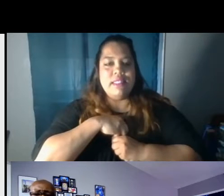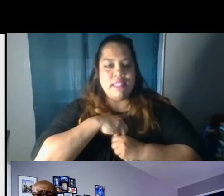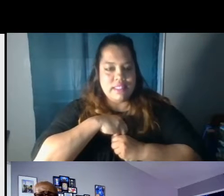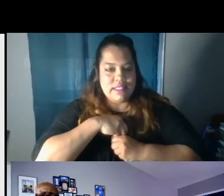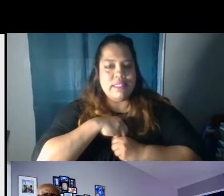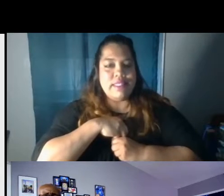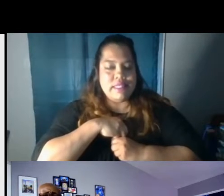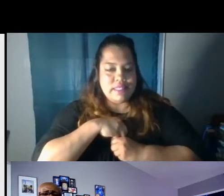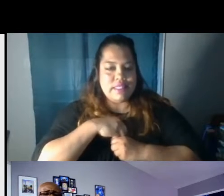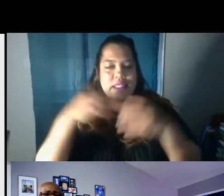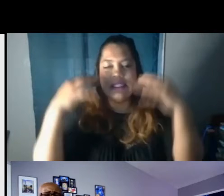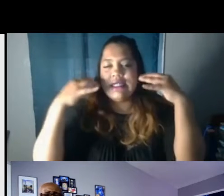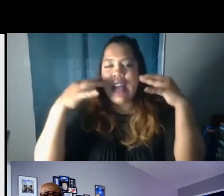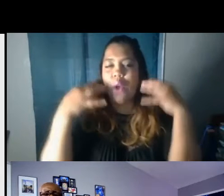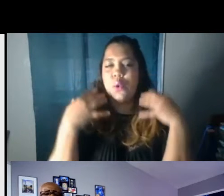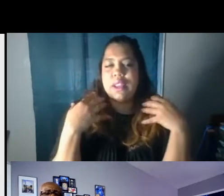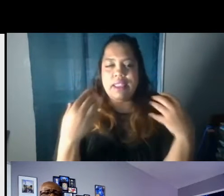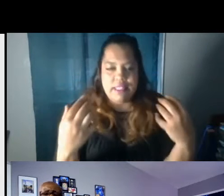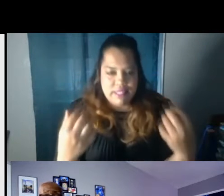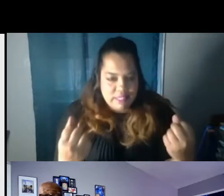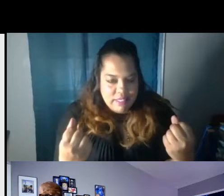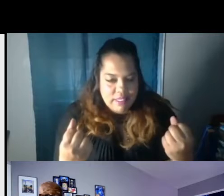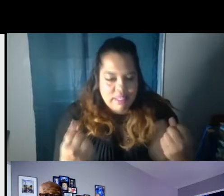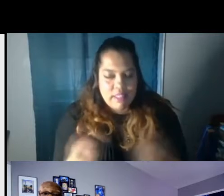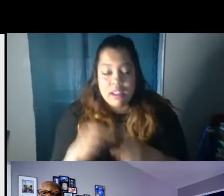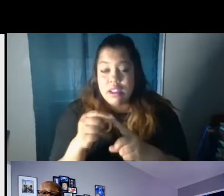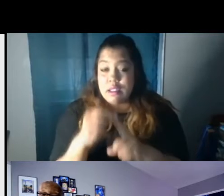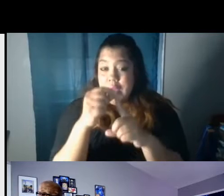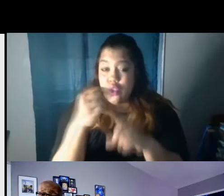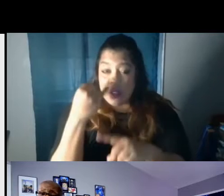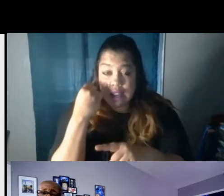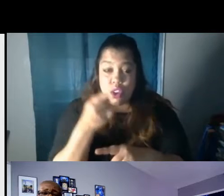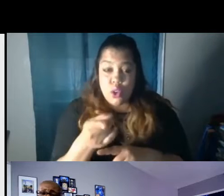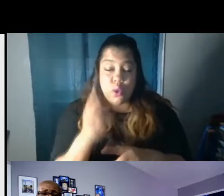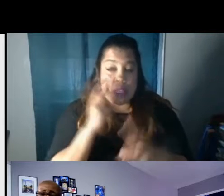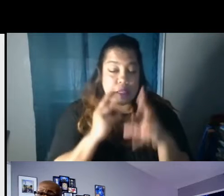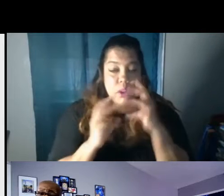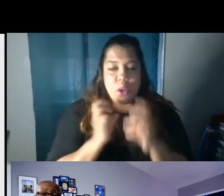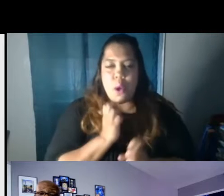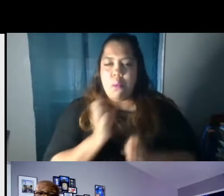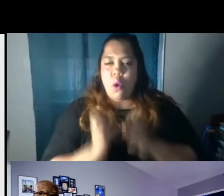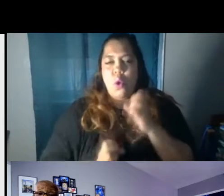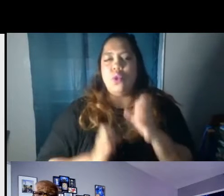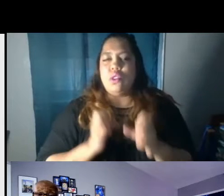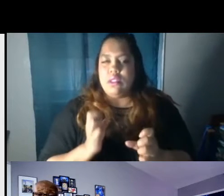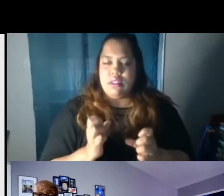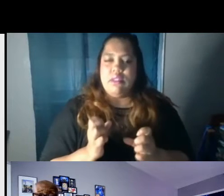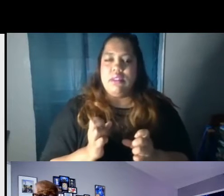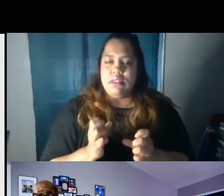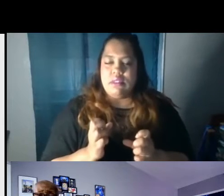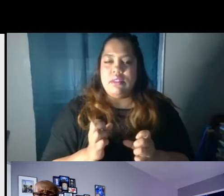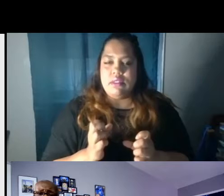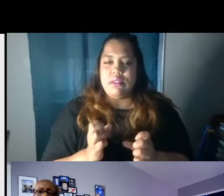of emotional healed trauma and unconditional love.